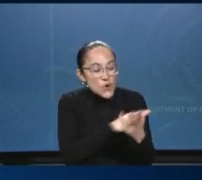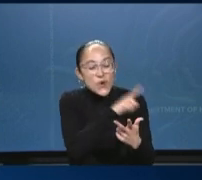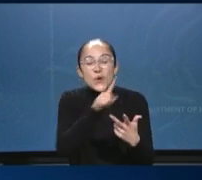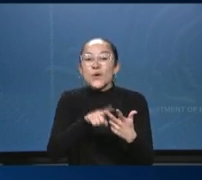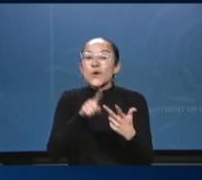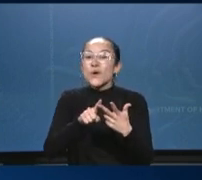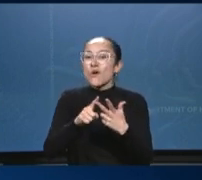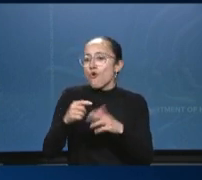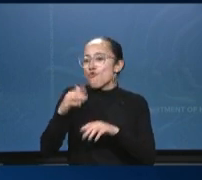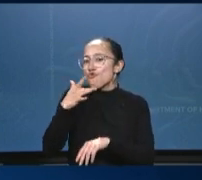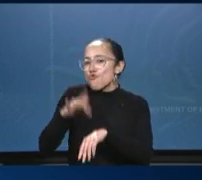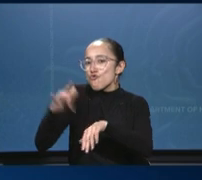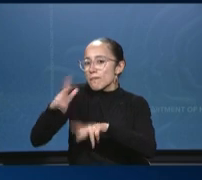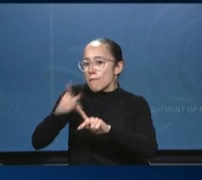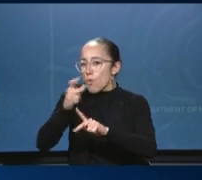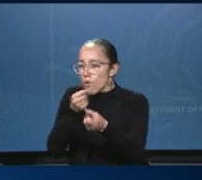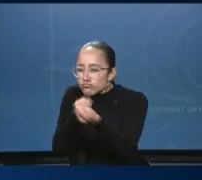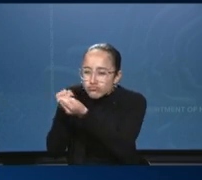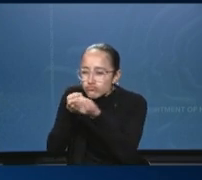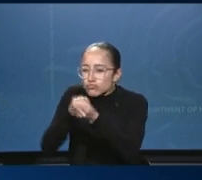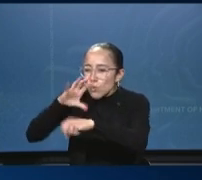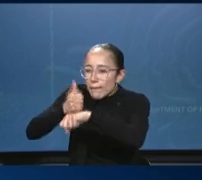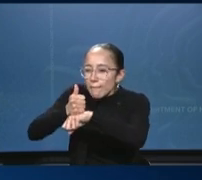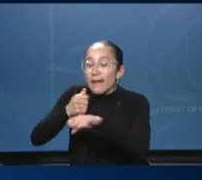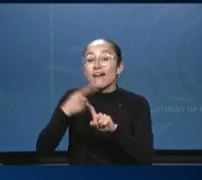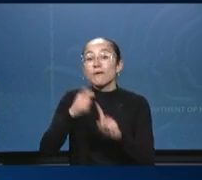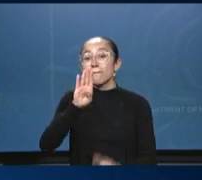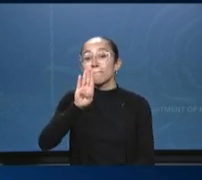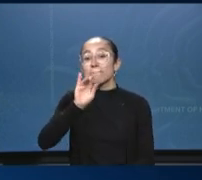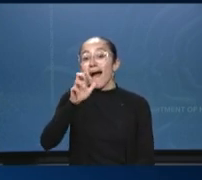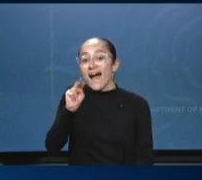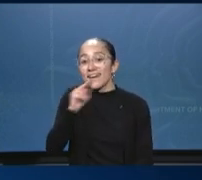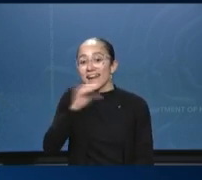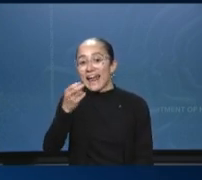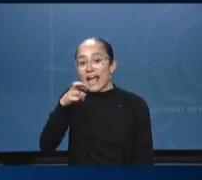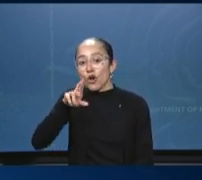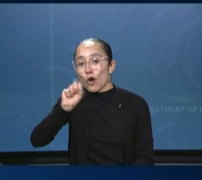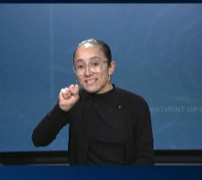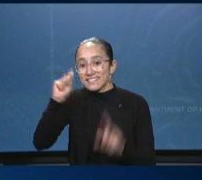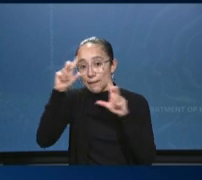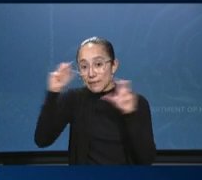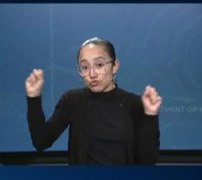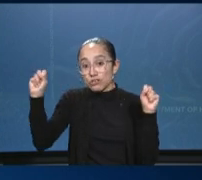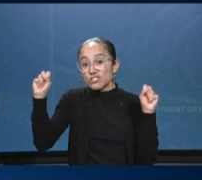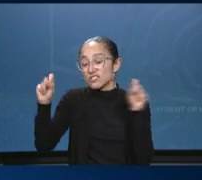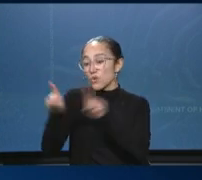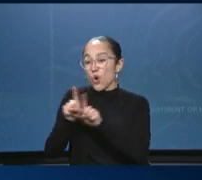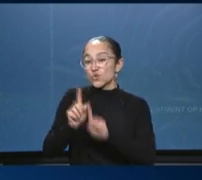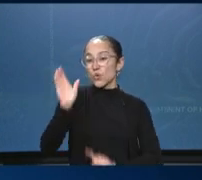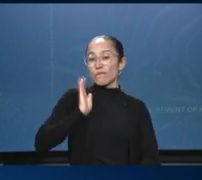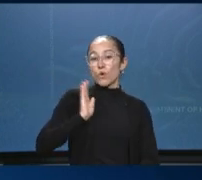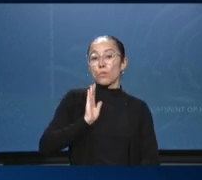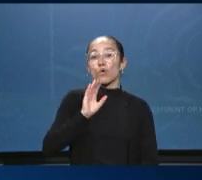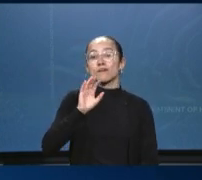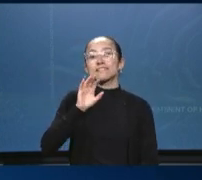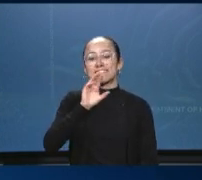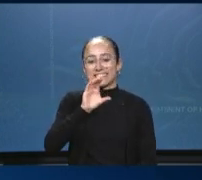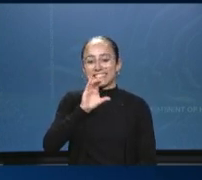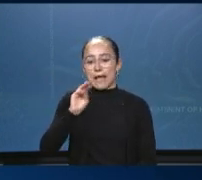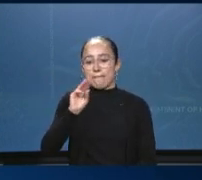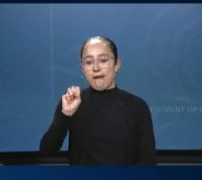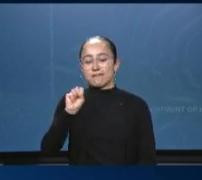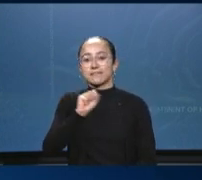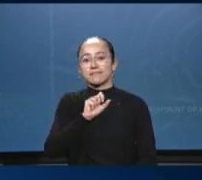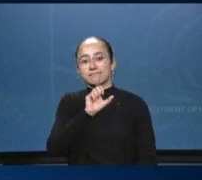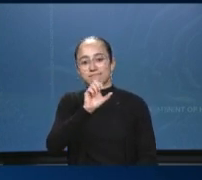the ACA from the Biden-Harris administration, as well as former CMS administrators.